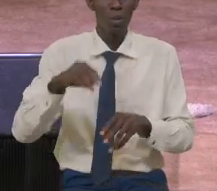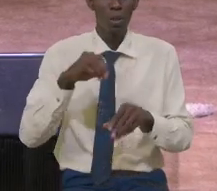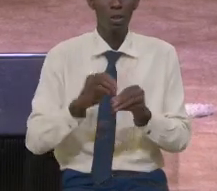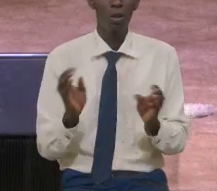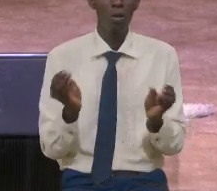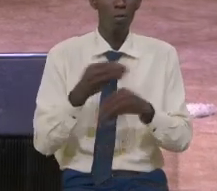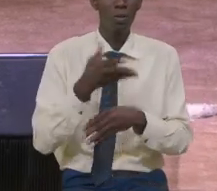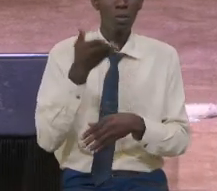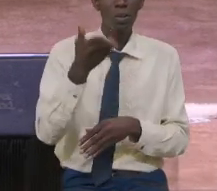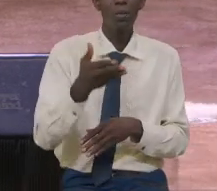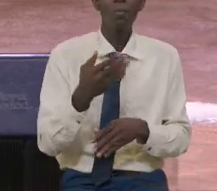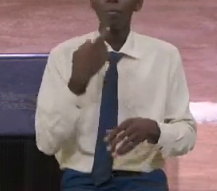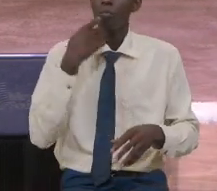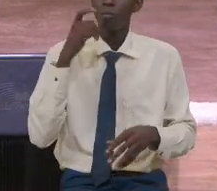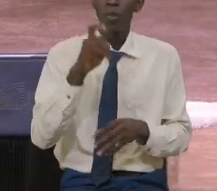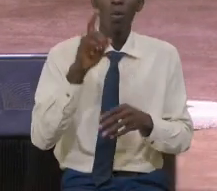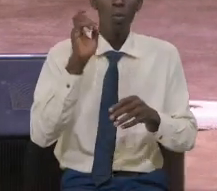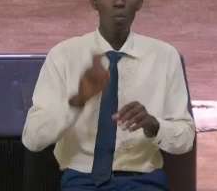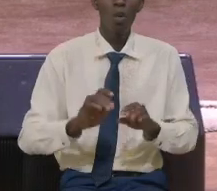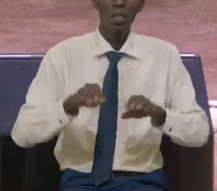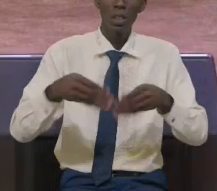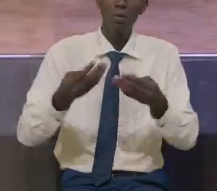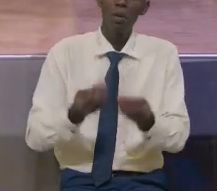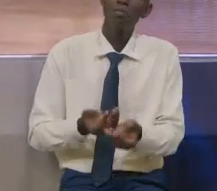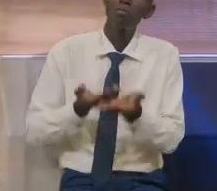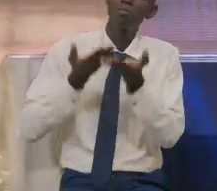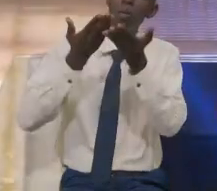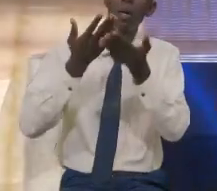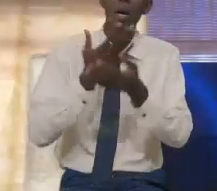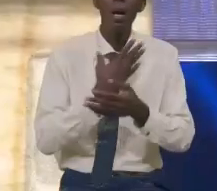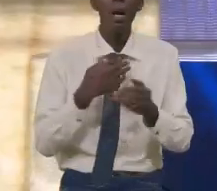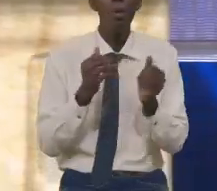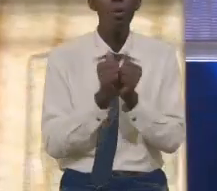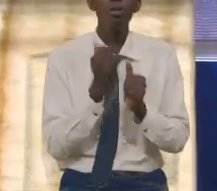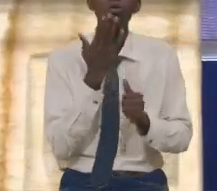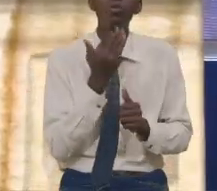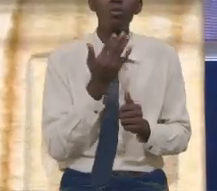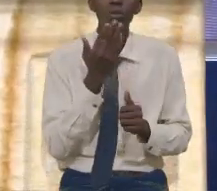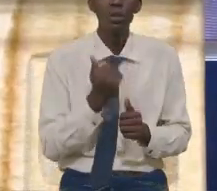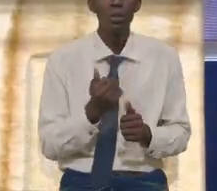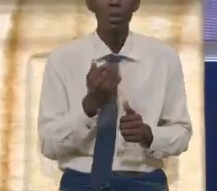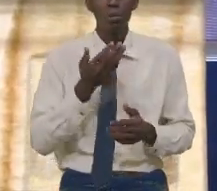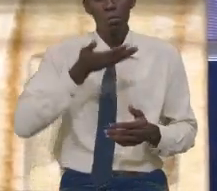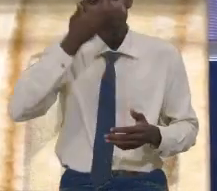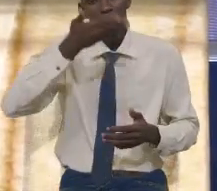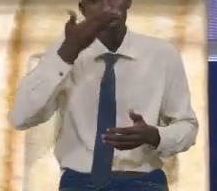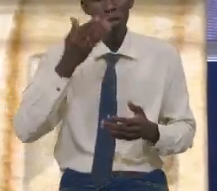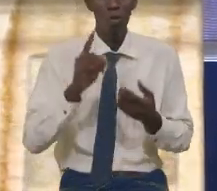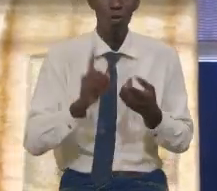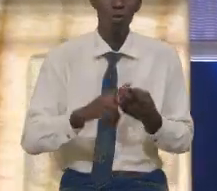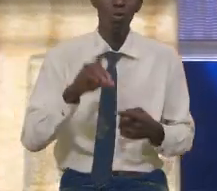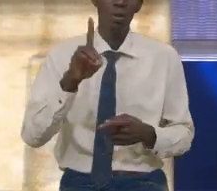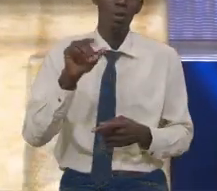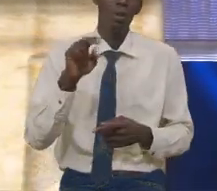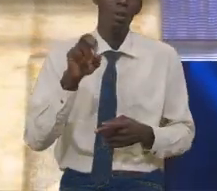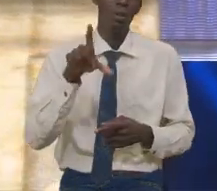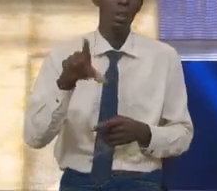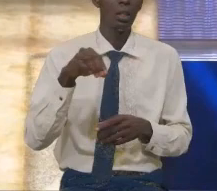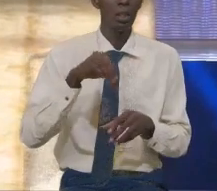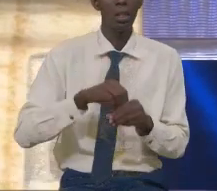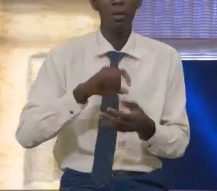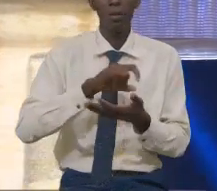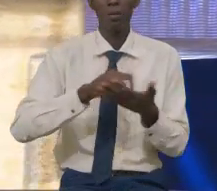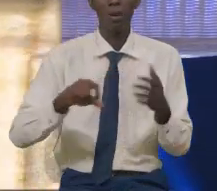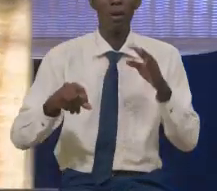offer an oblation and sweet odors unto him. Look at verse 47. In verse 47,